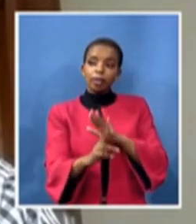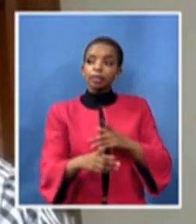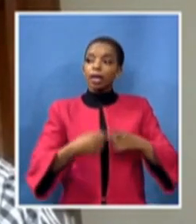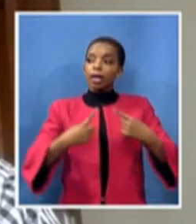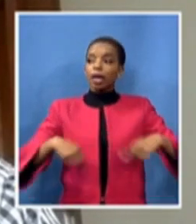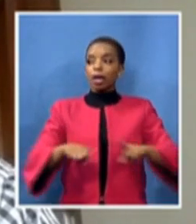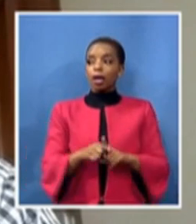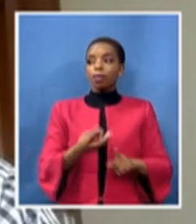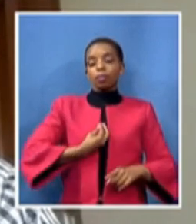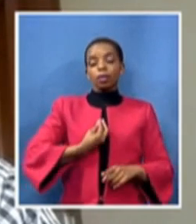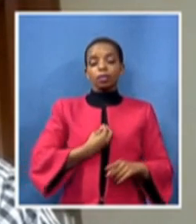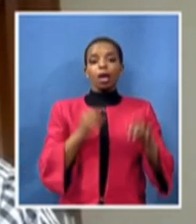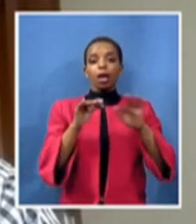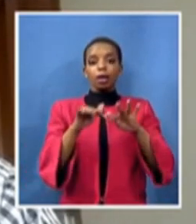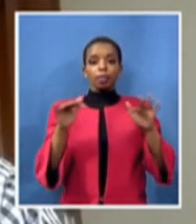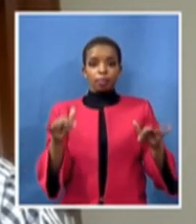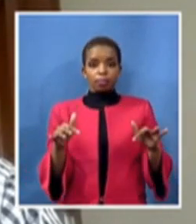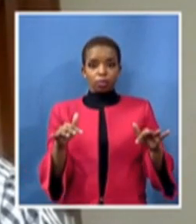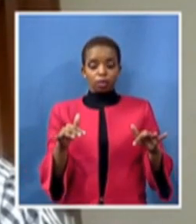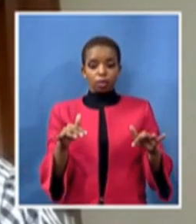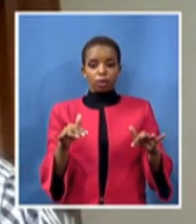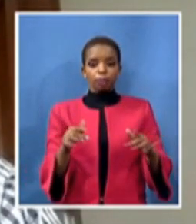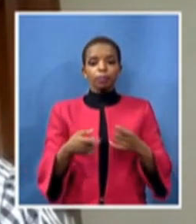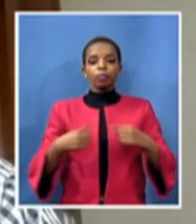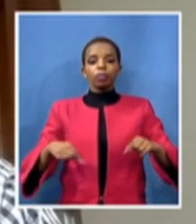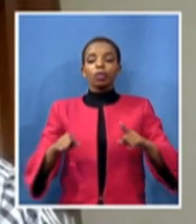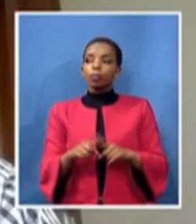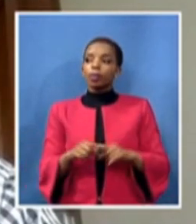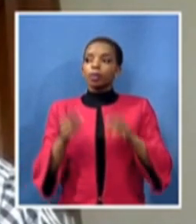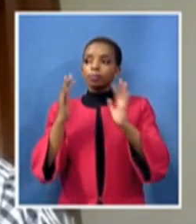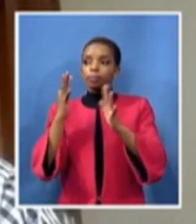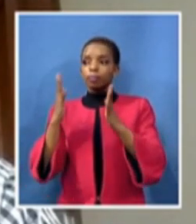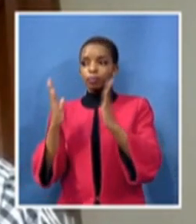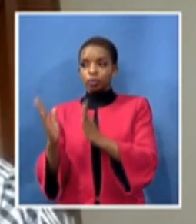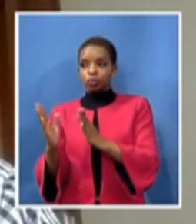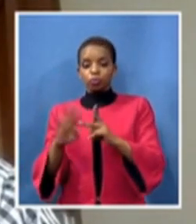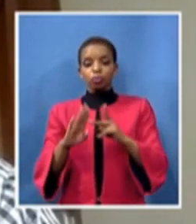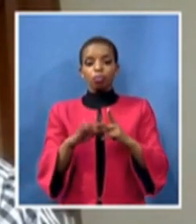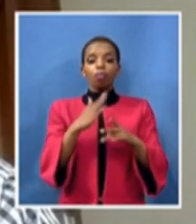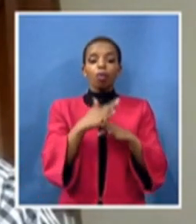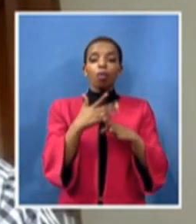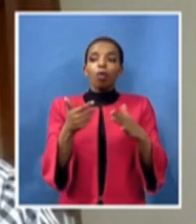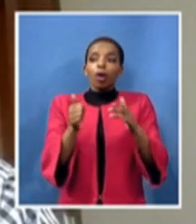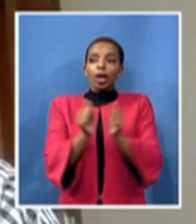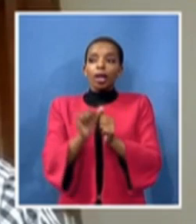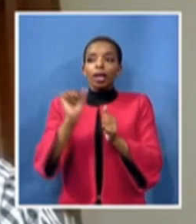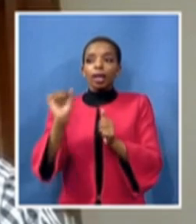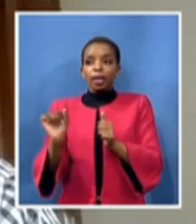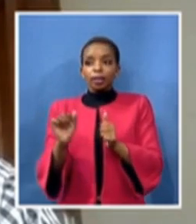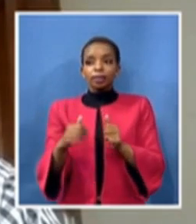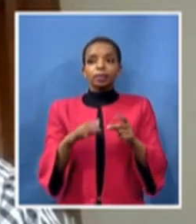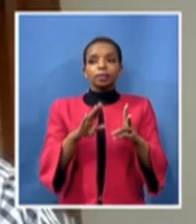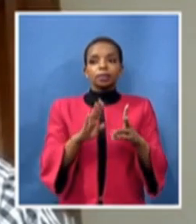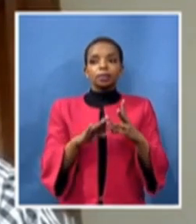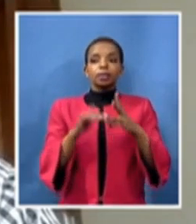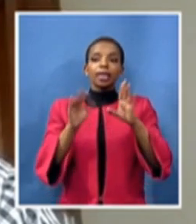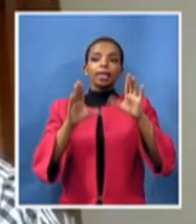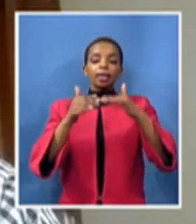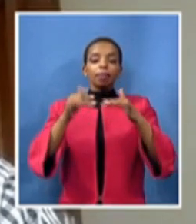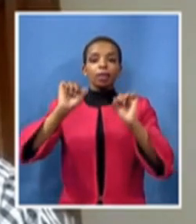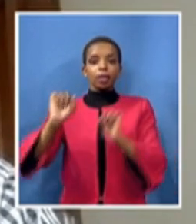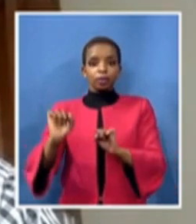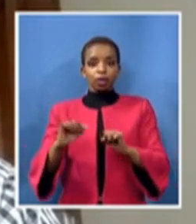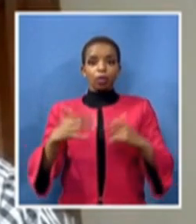you and your colleagues in the cabinet to enhance your efforts towards ending this